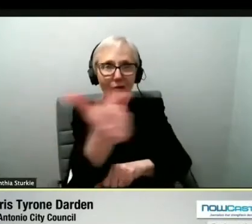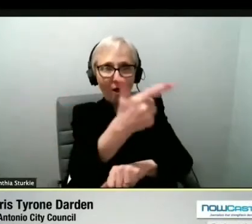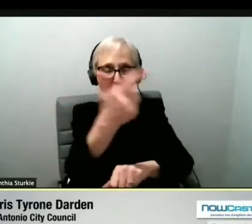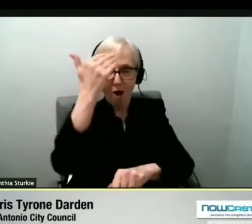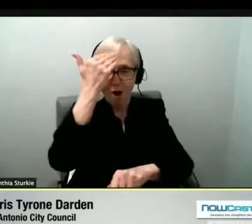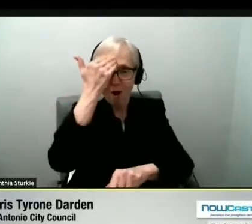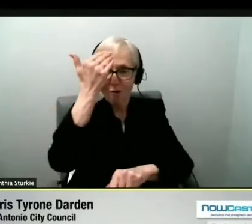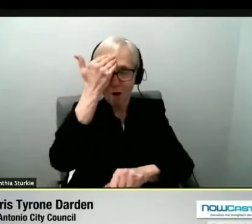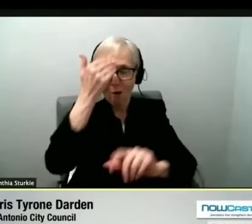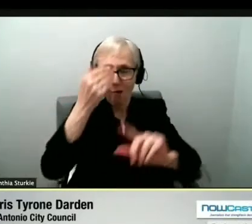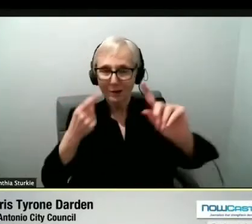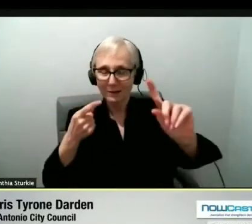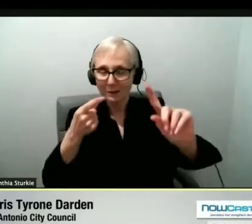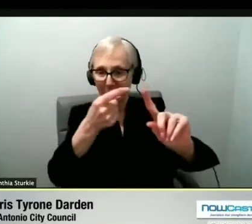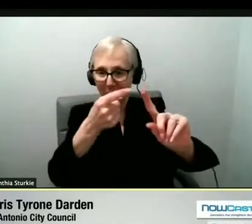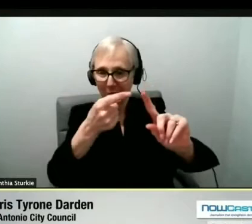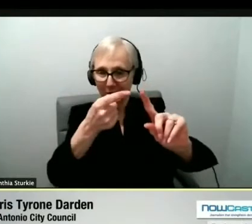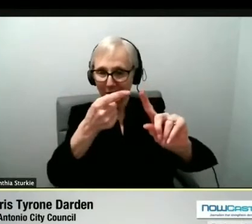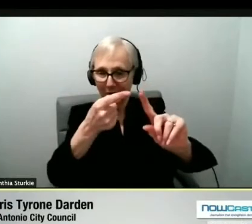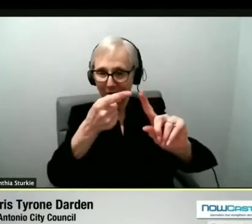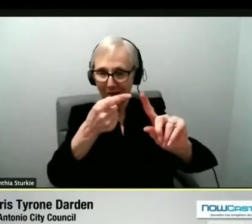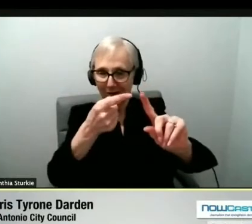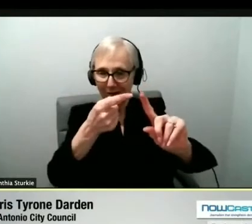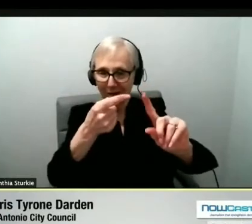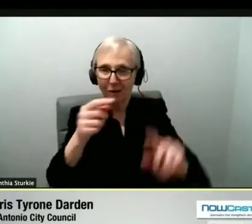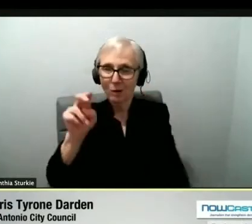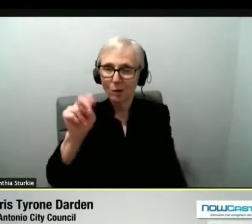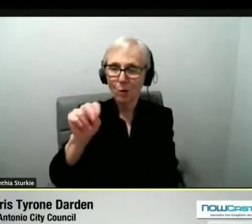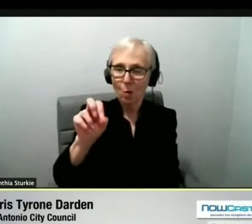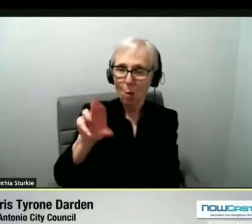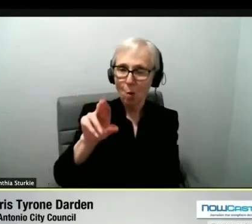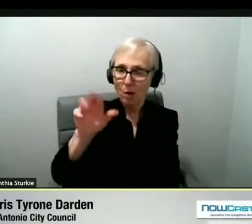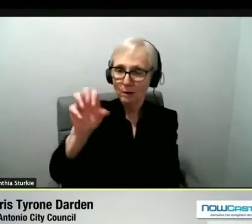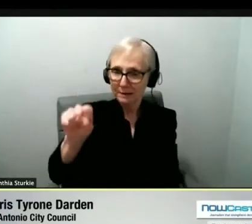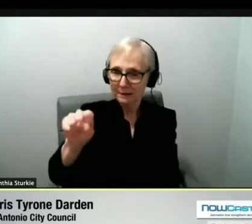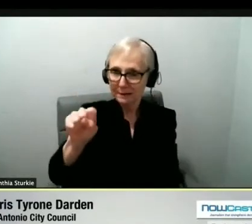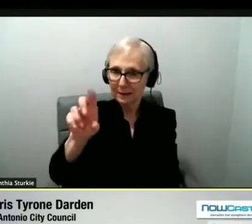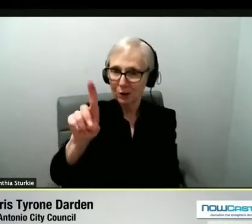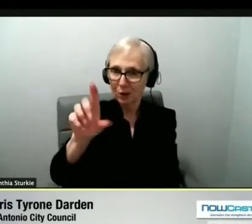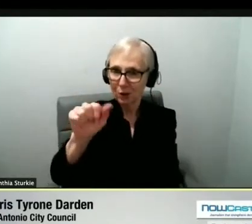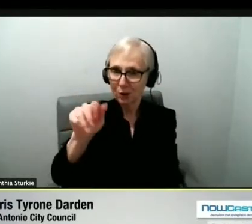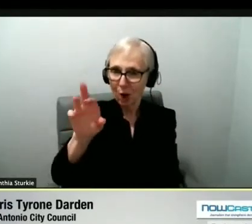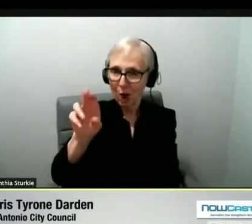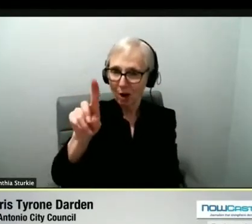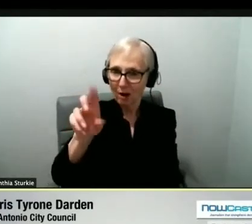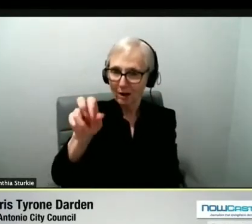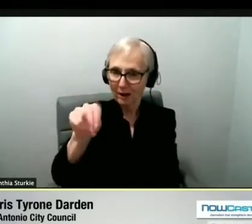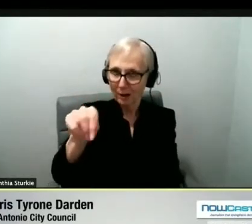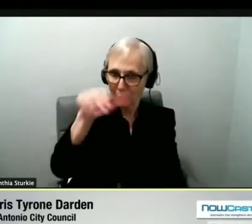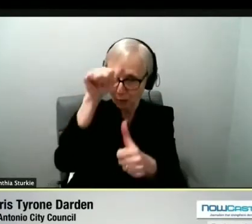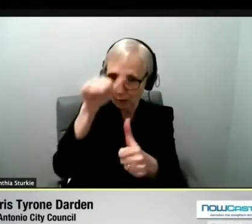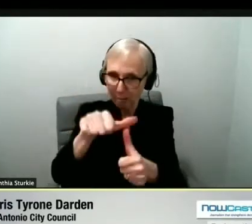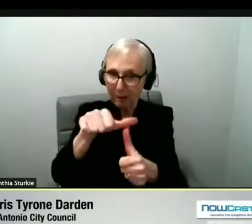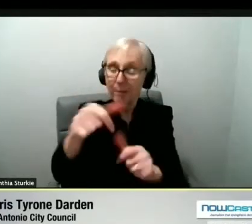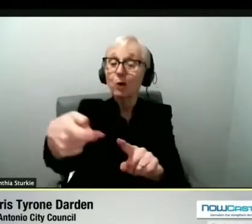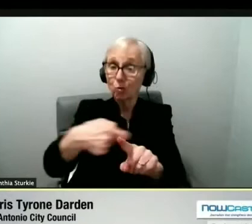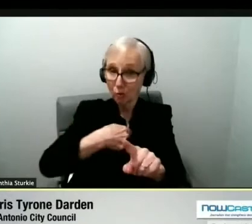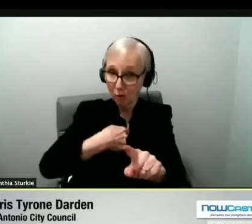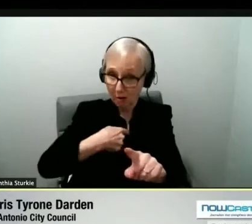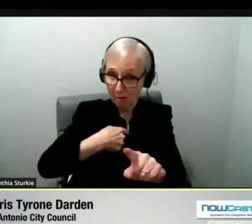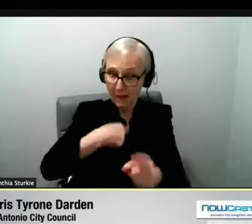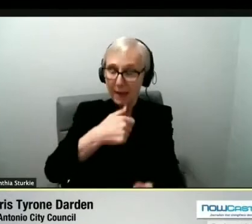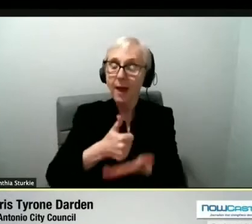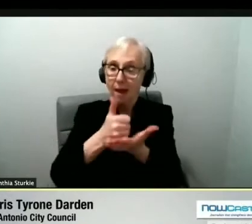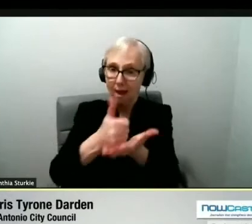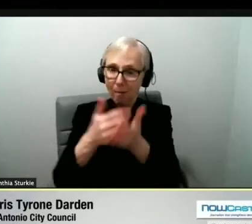that's going to be my goal. Norris Tyrone Darden, City Council District 2 candidate. And always remember, if you call Tyrone, help will be on the